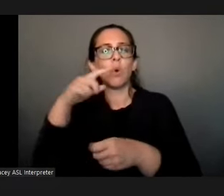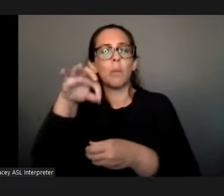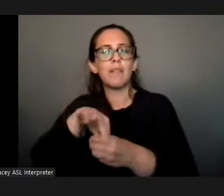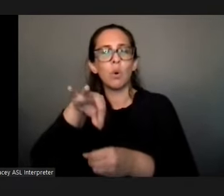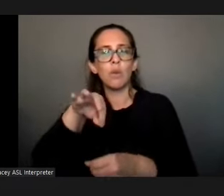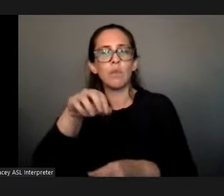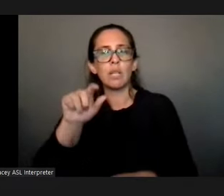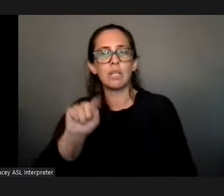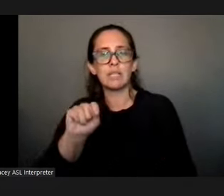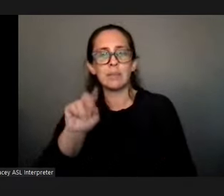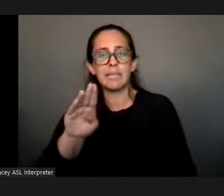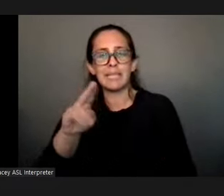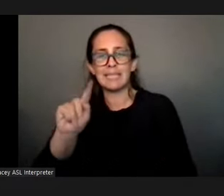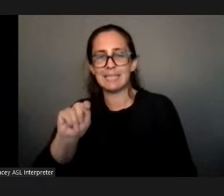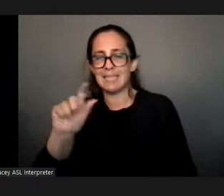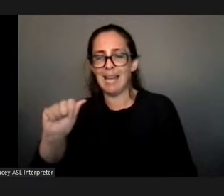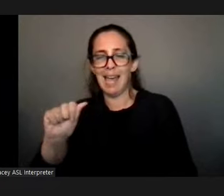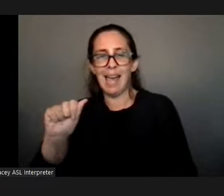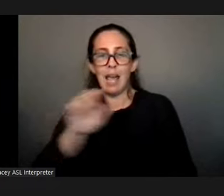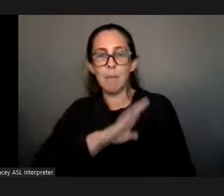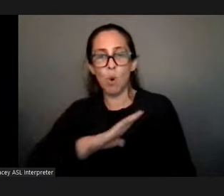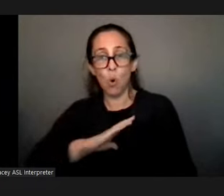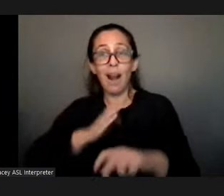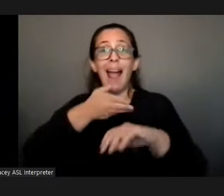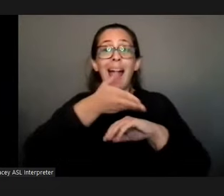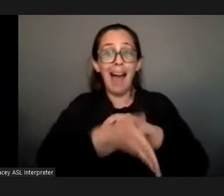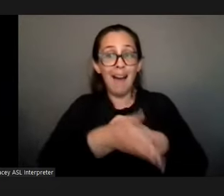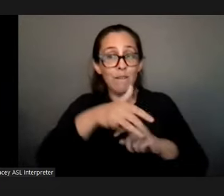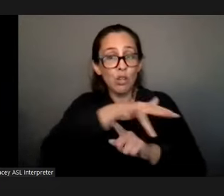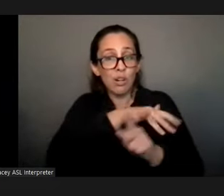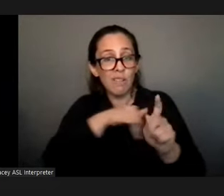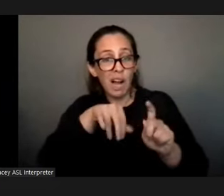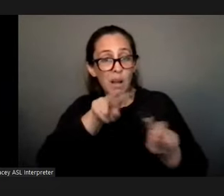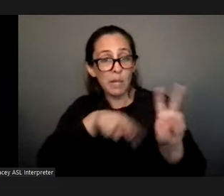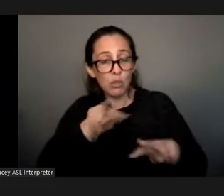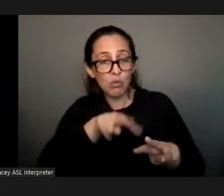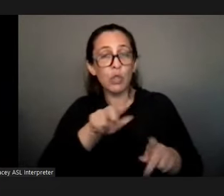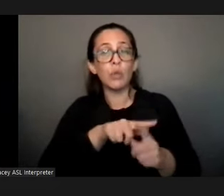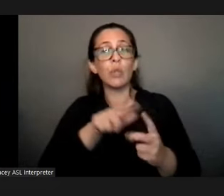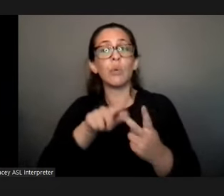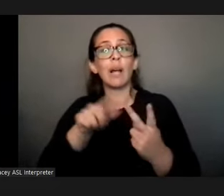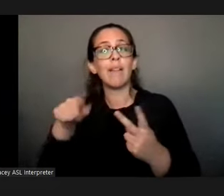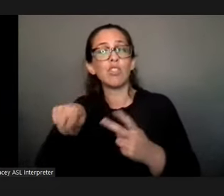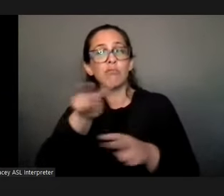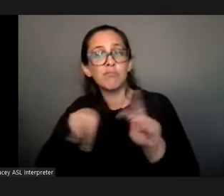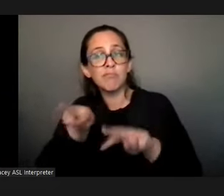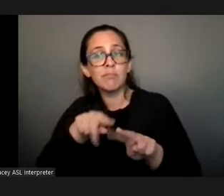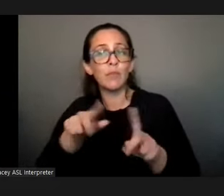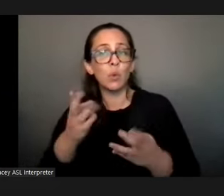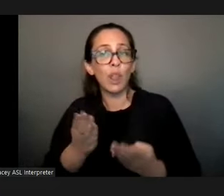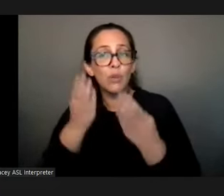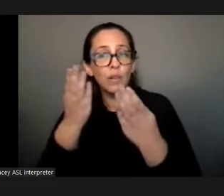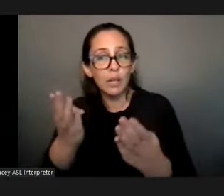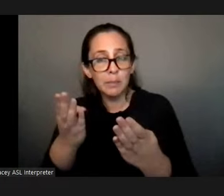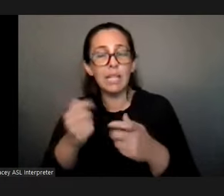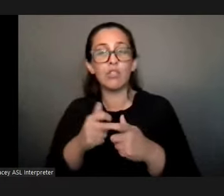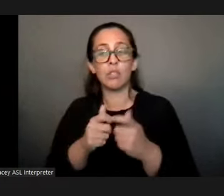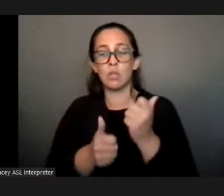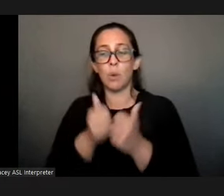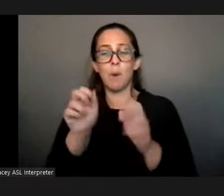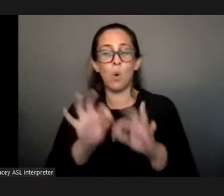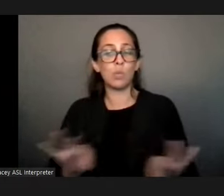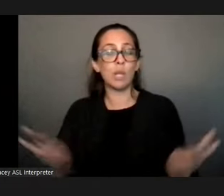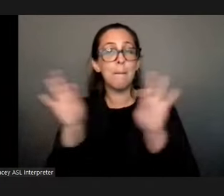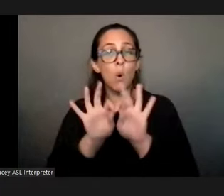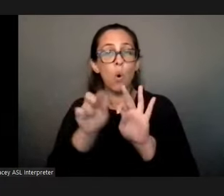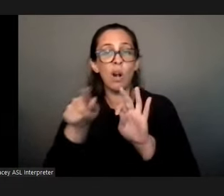board after the environmental review process and after the Traffic Mobility Review Board makes its recommendations. So importantly, these numbers